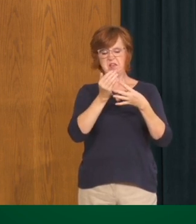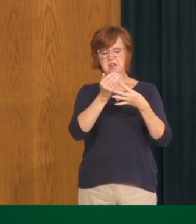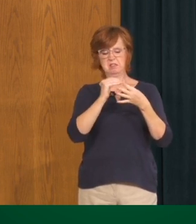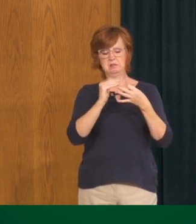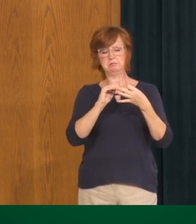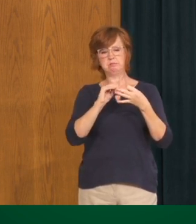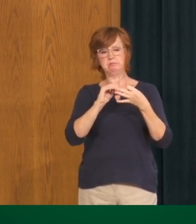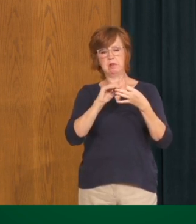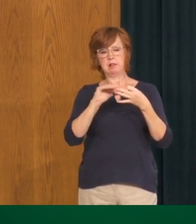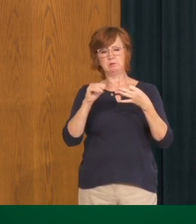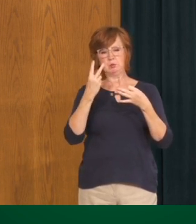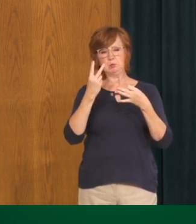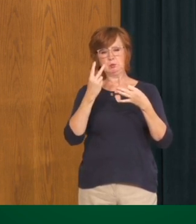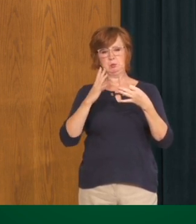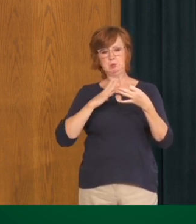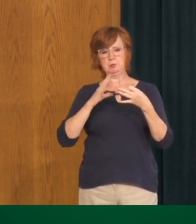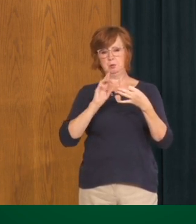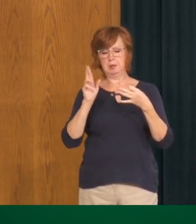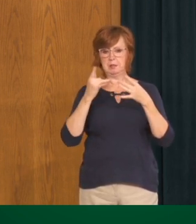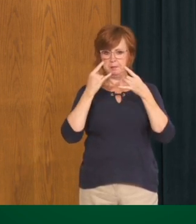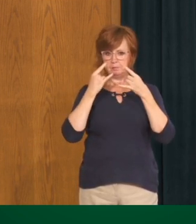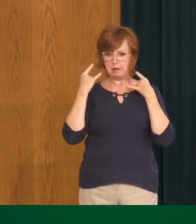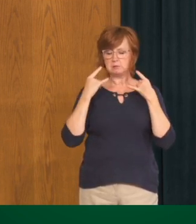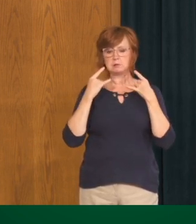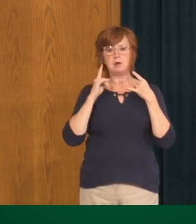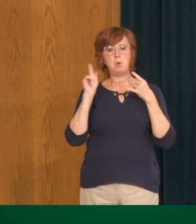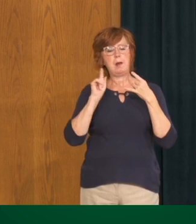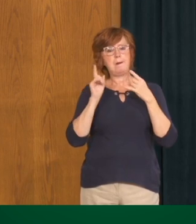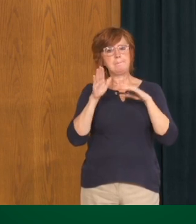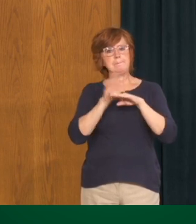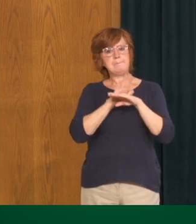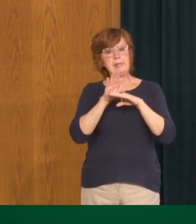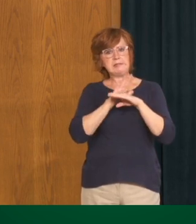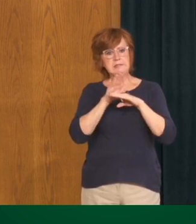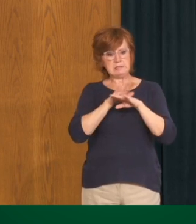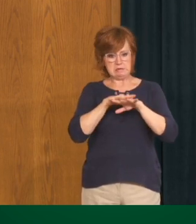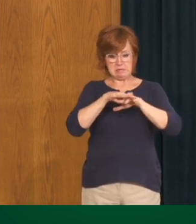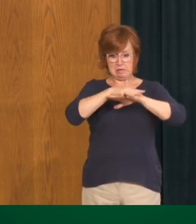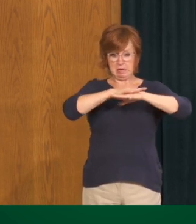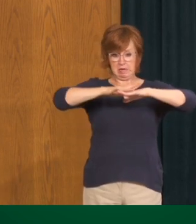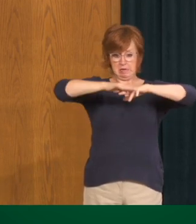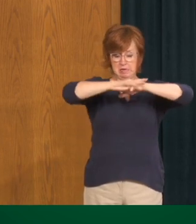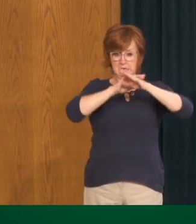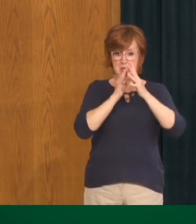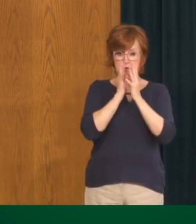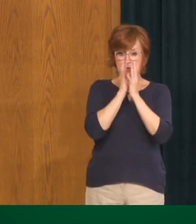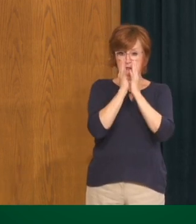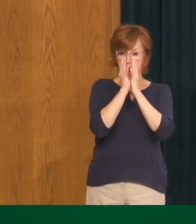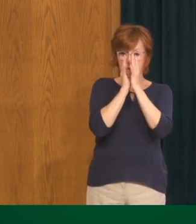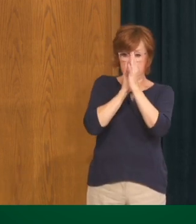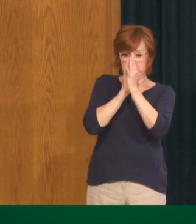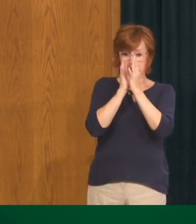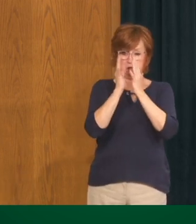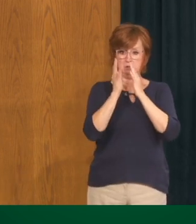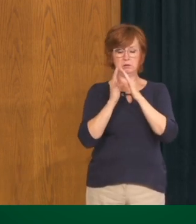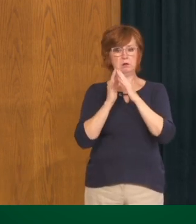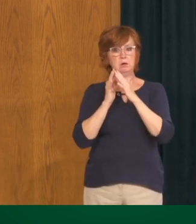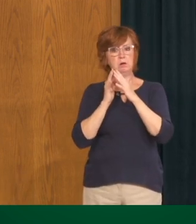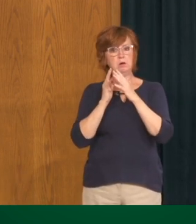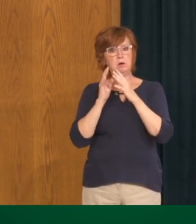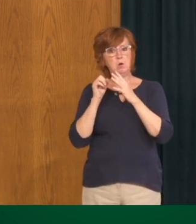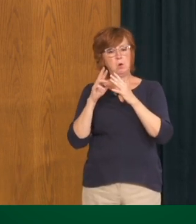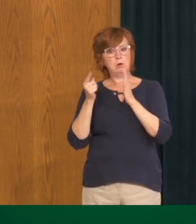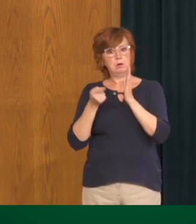in their setting, whether it's on corridors and locker areas, washrooms, or even in a class where you can't maintain that 1 meter plus